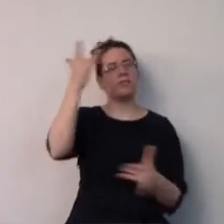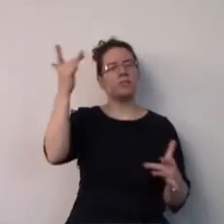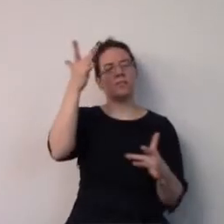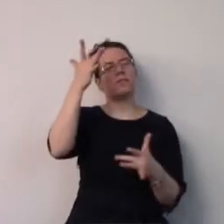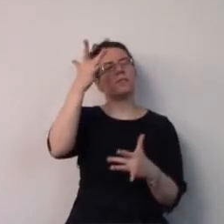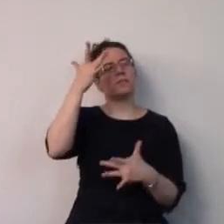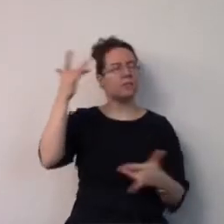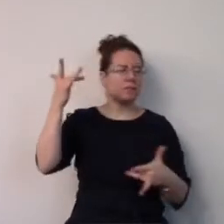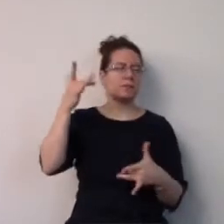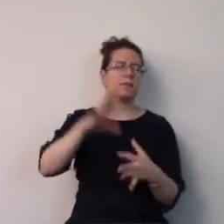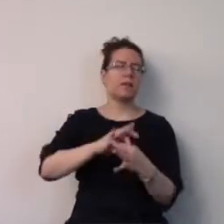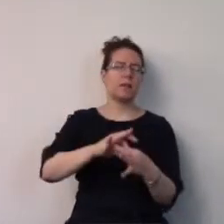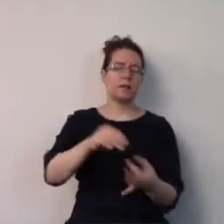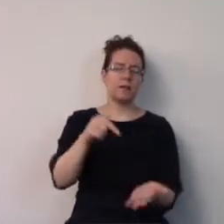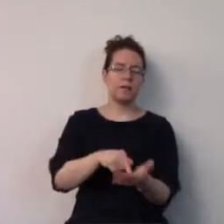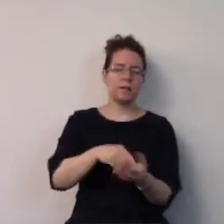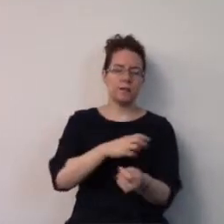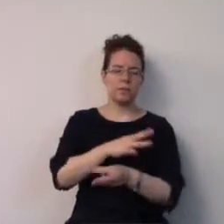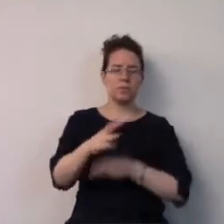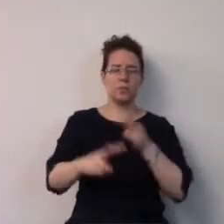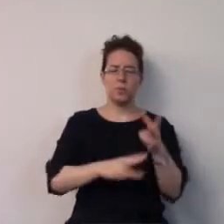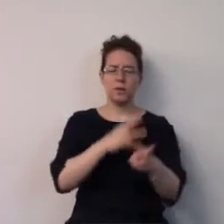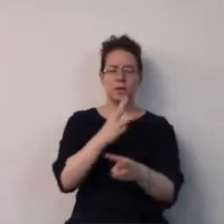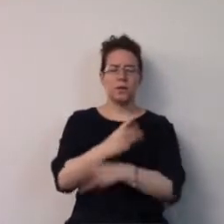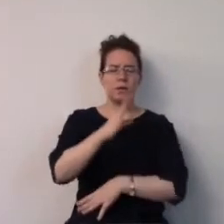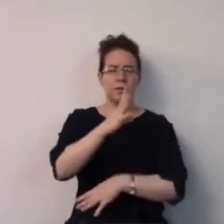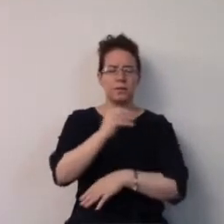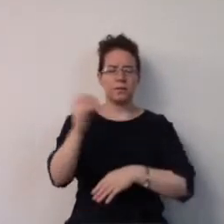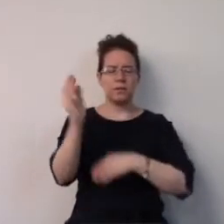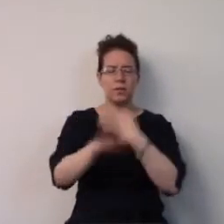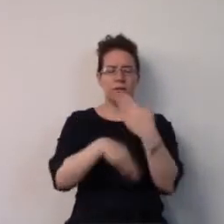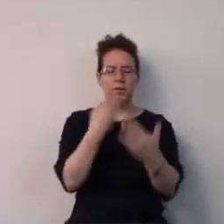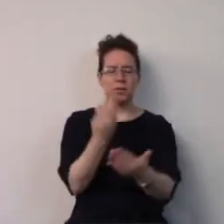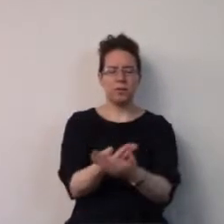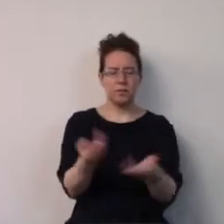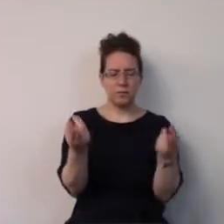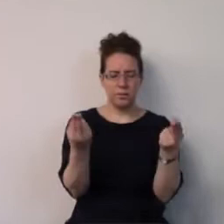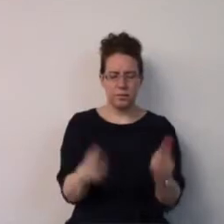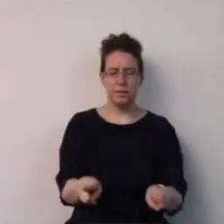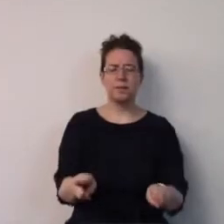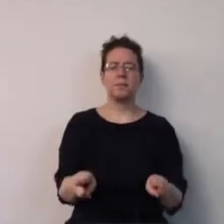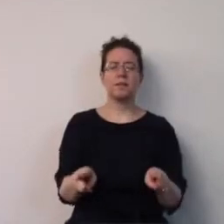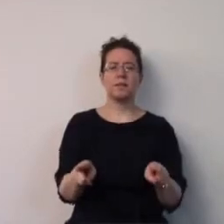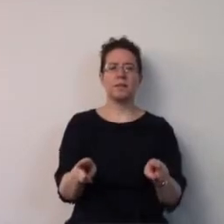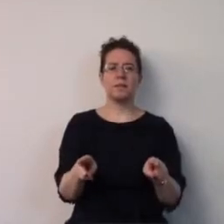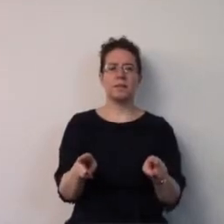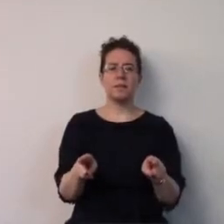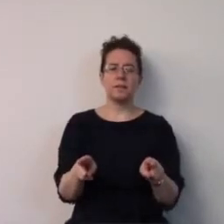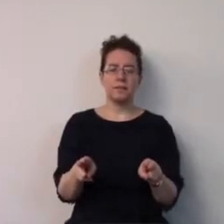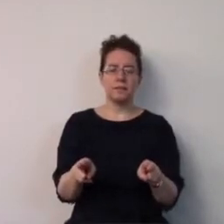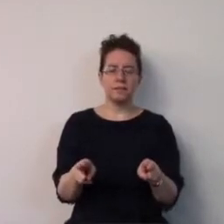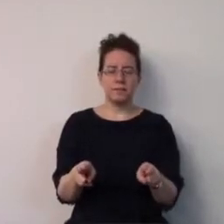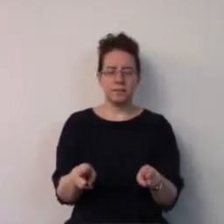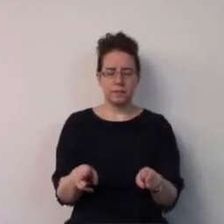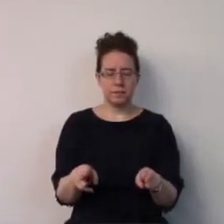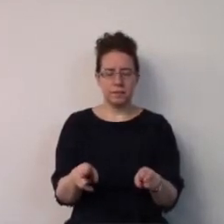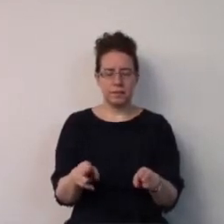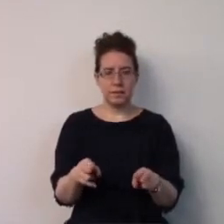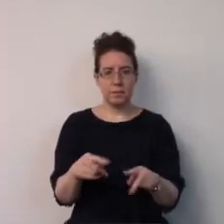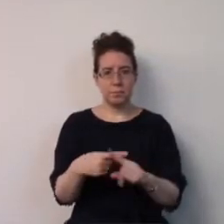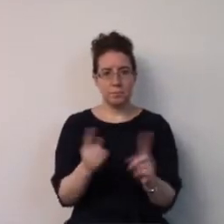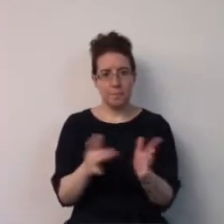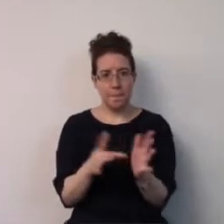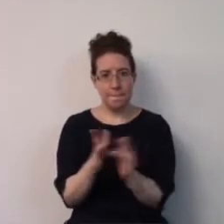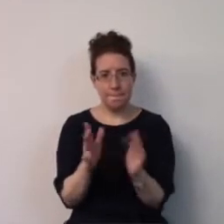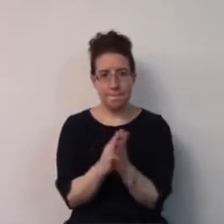of the things that are happening. Amen, amen. But he said, be sober and watch. The word watch here comes from a